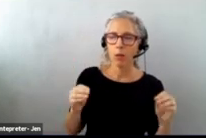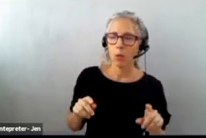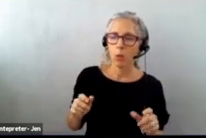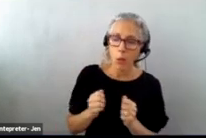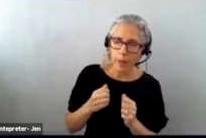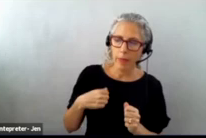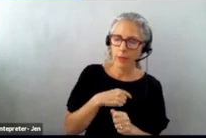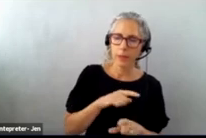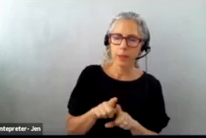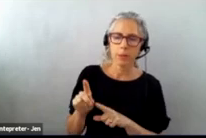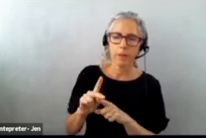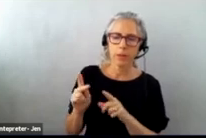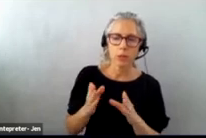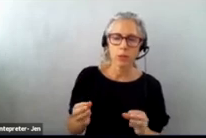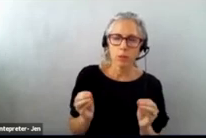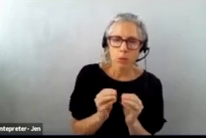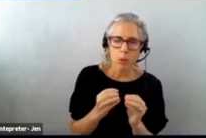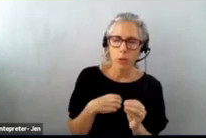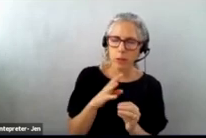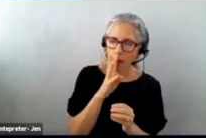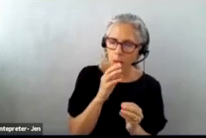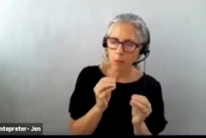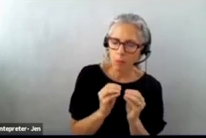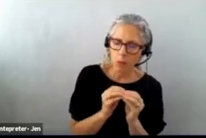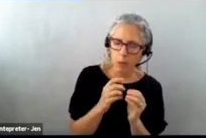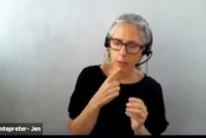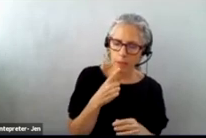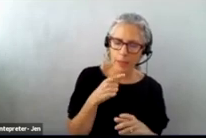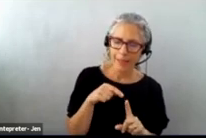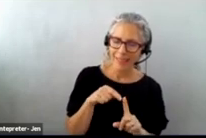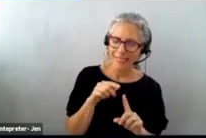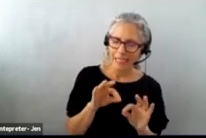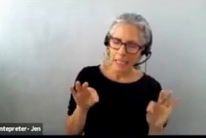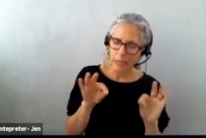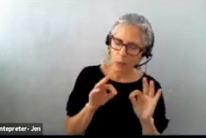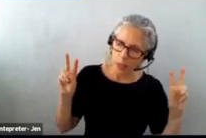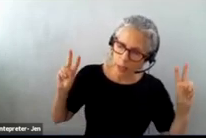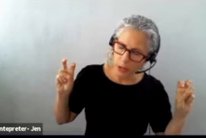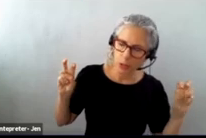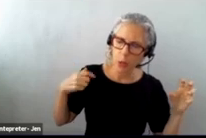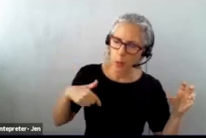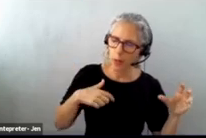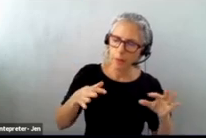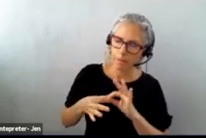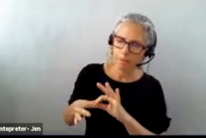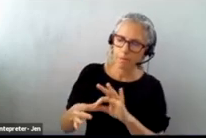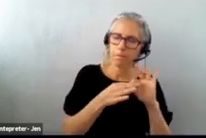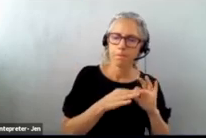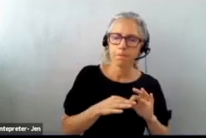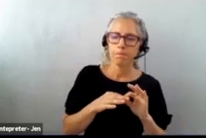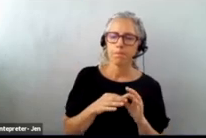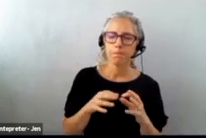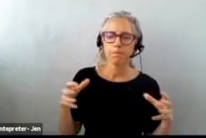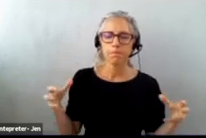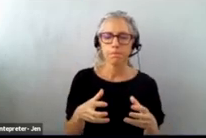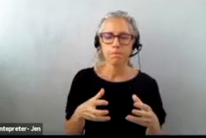professionals, the more we kind of talk about it, the more we say that this really is an issue that we need to be more aware of and